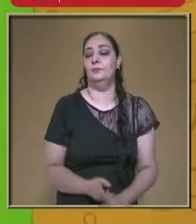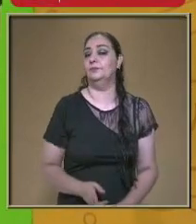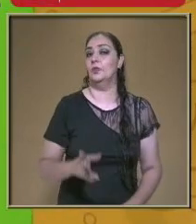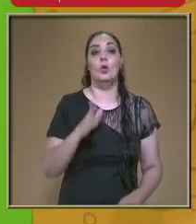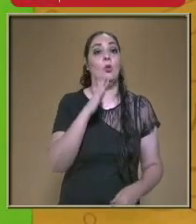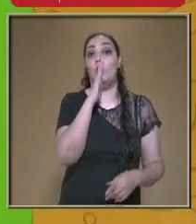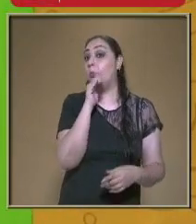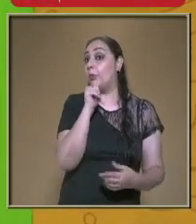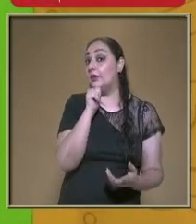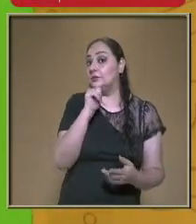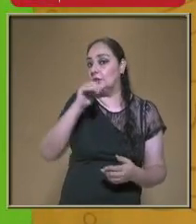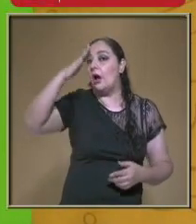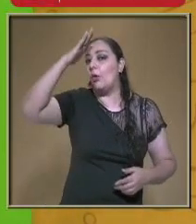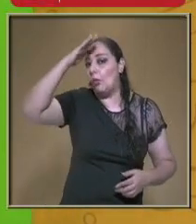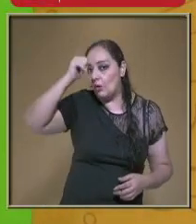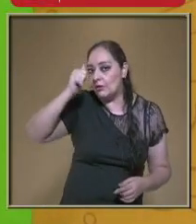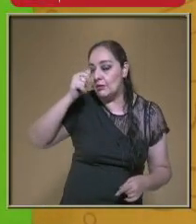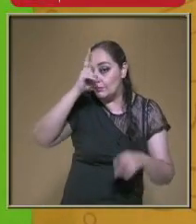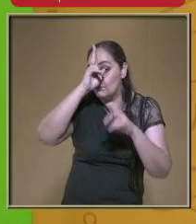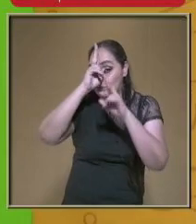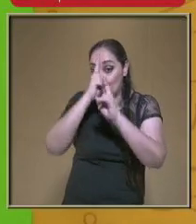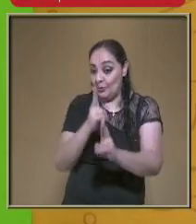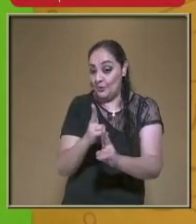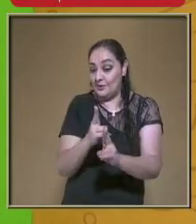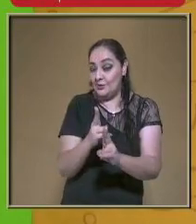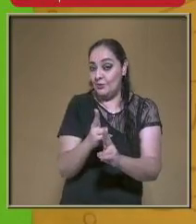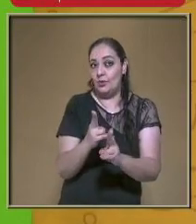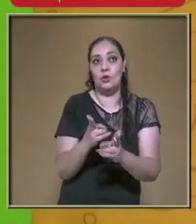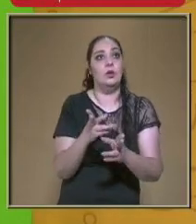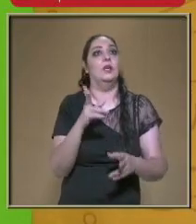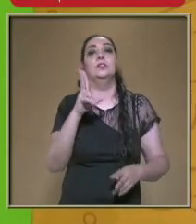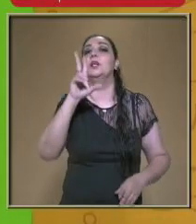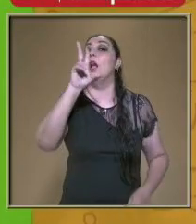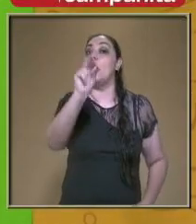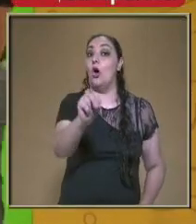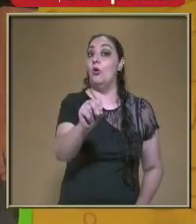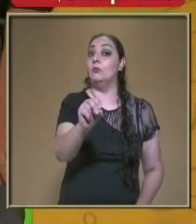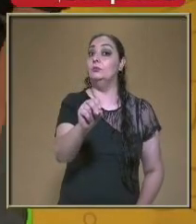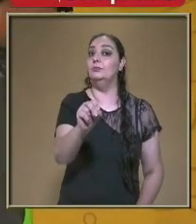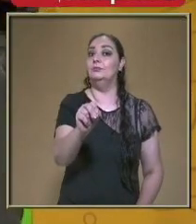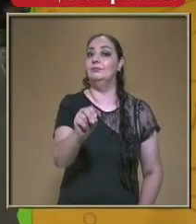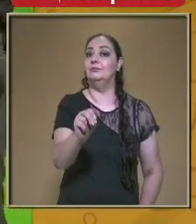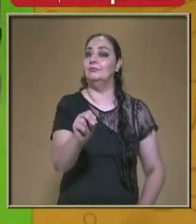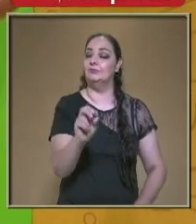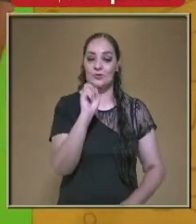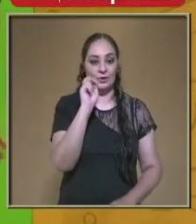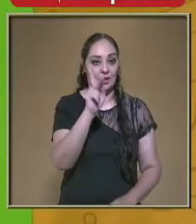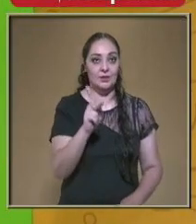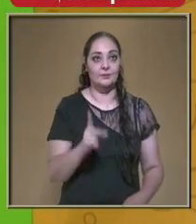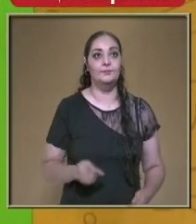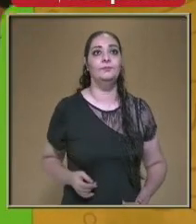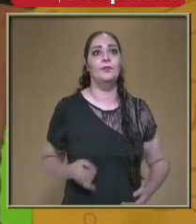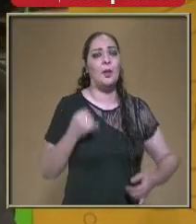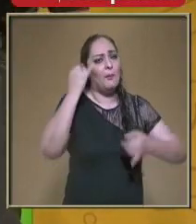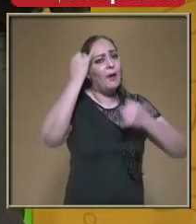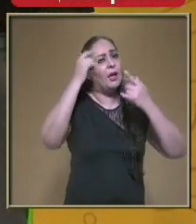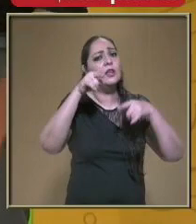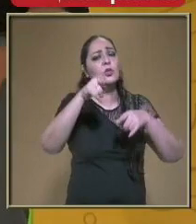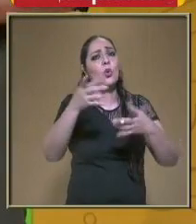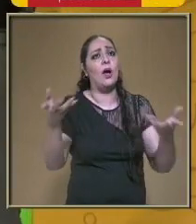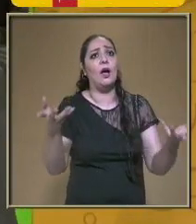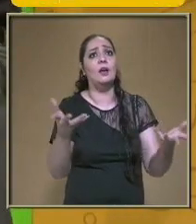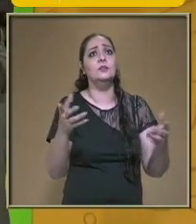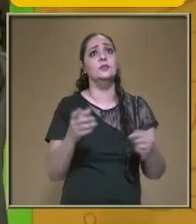allow. Remember, the prohibition, it's no, okay? Let's imagine that you create another